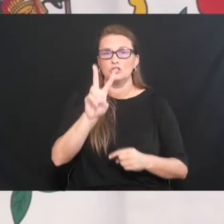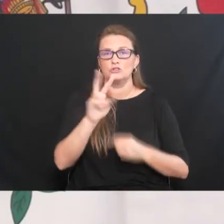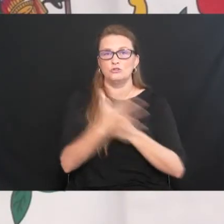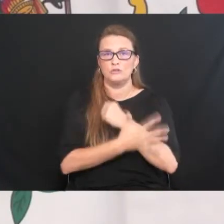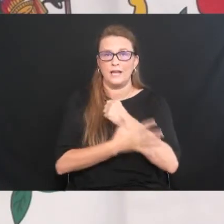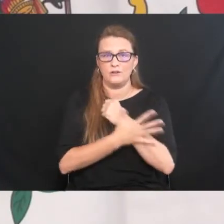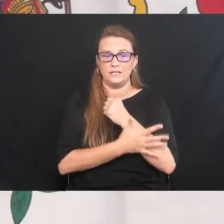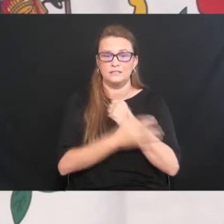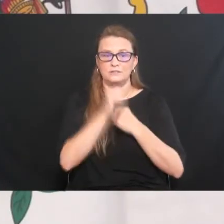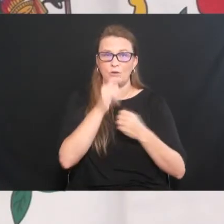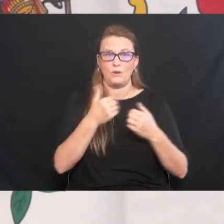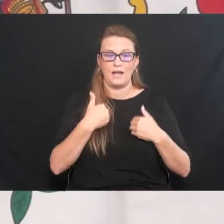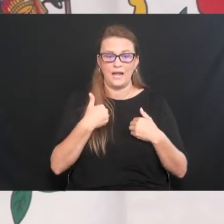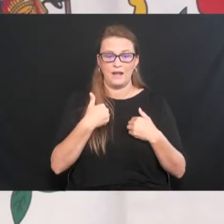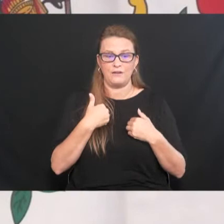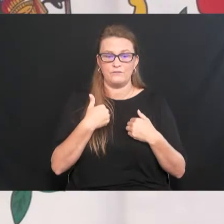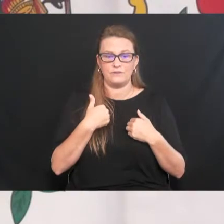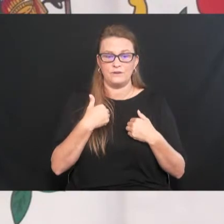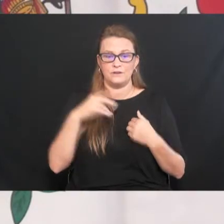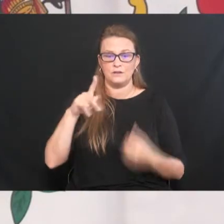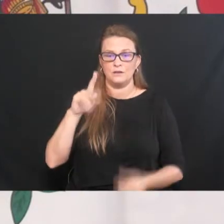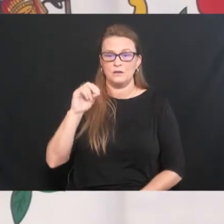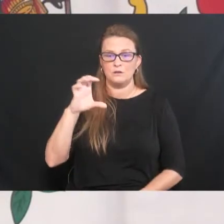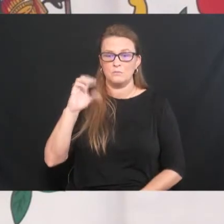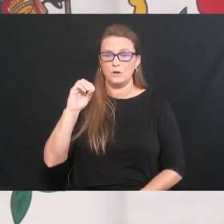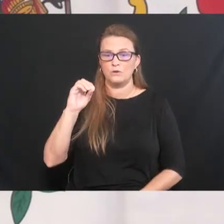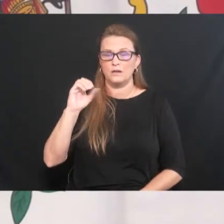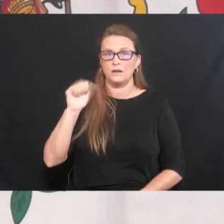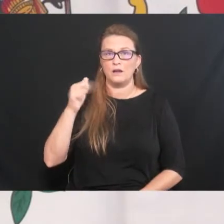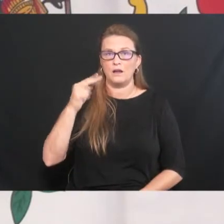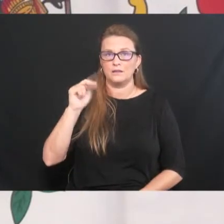have mask mandates, and that's Pocahontas and Tucker.